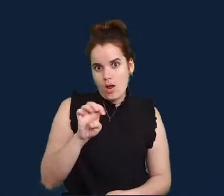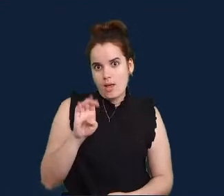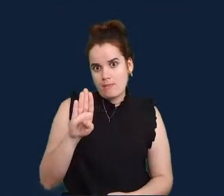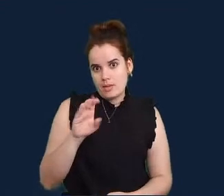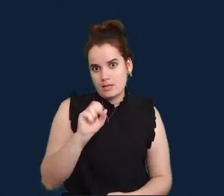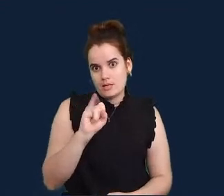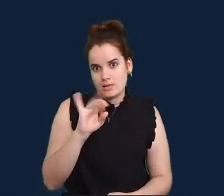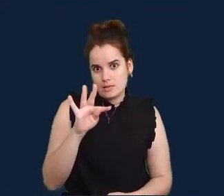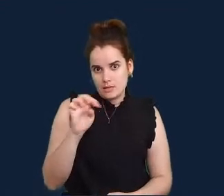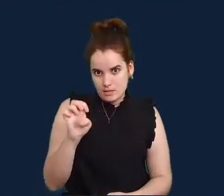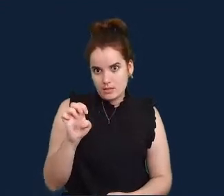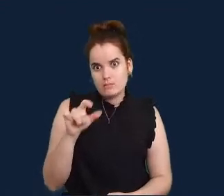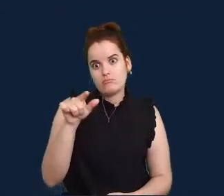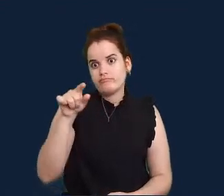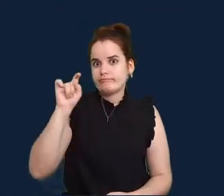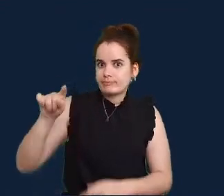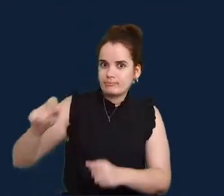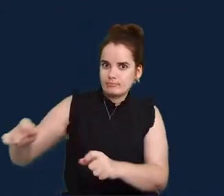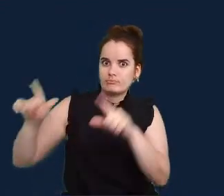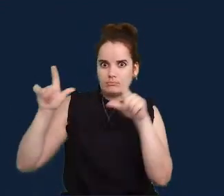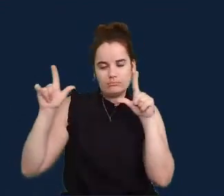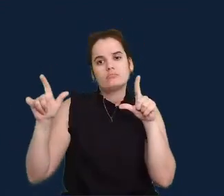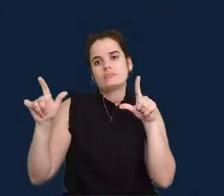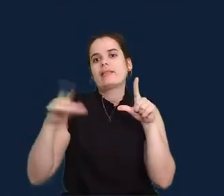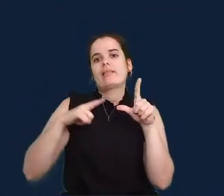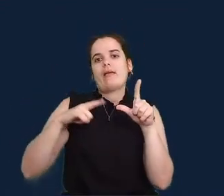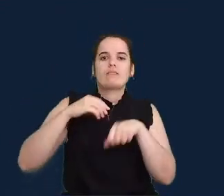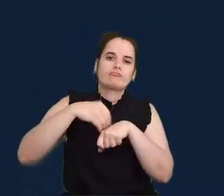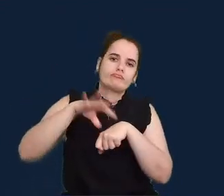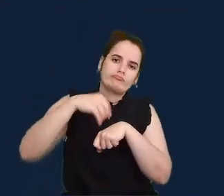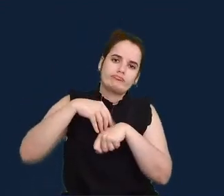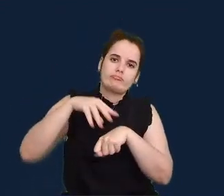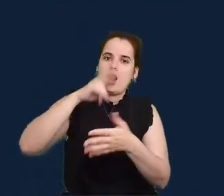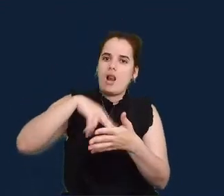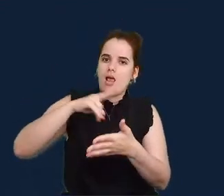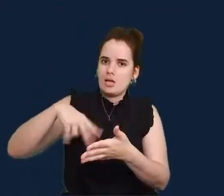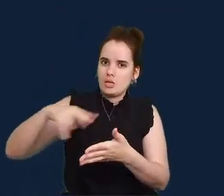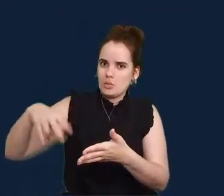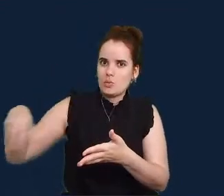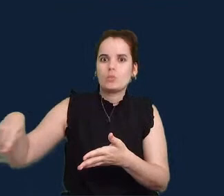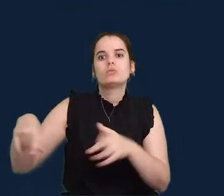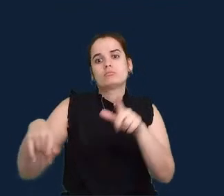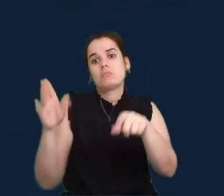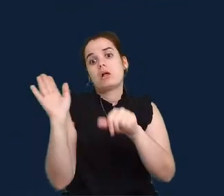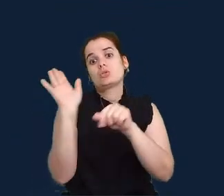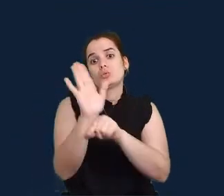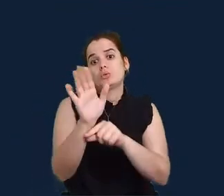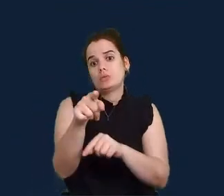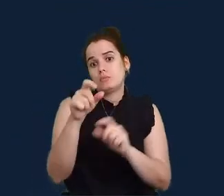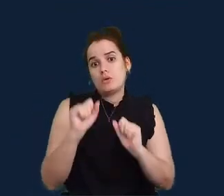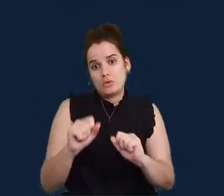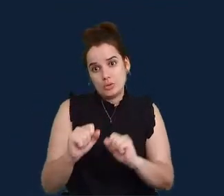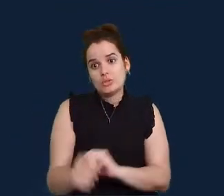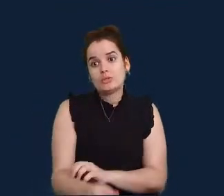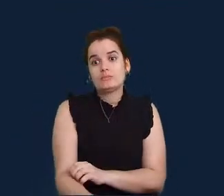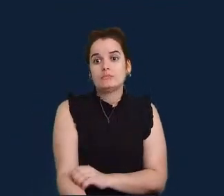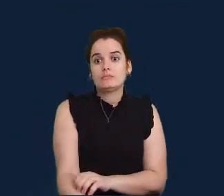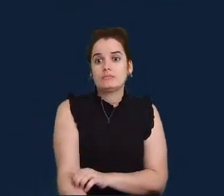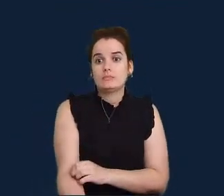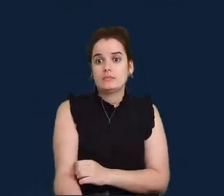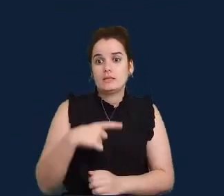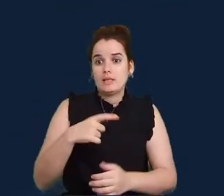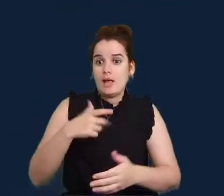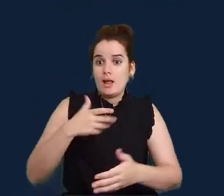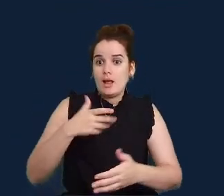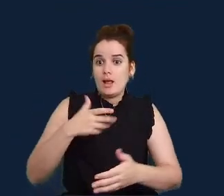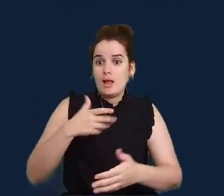readings that can be useful. I will share a link. Maybe you can also share the link in